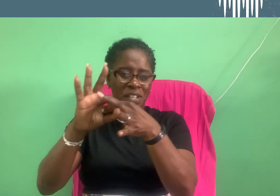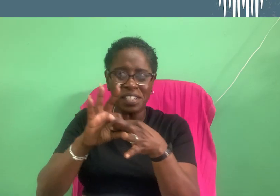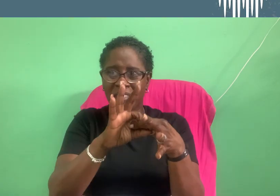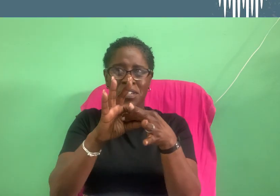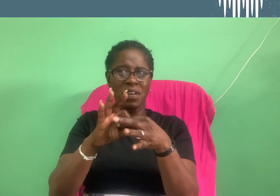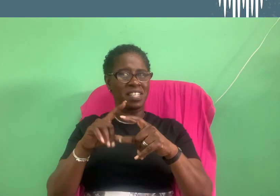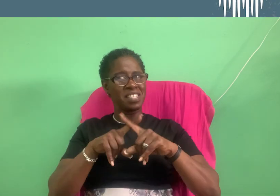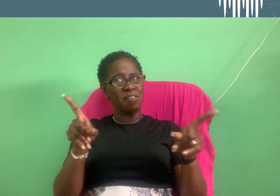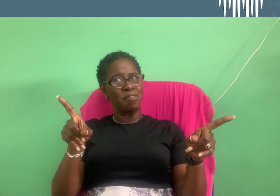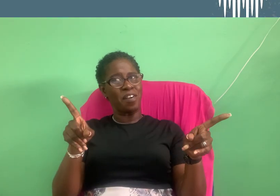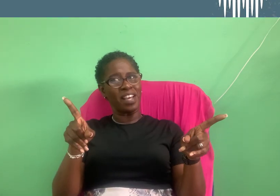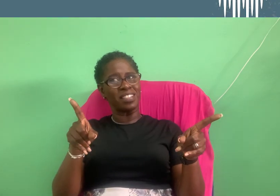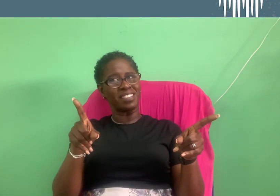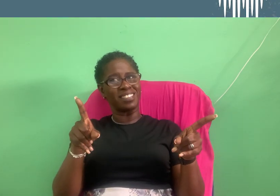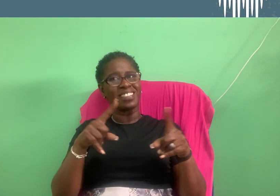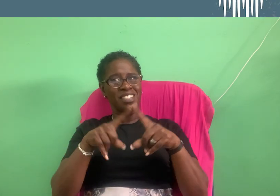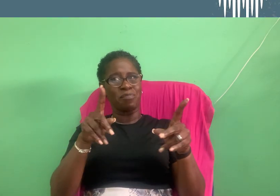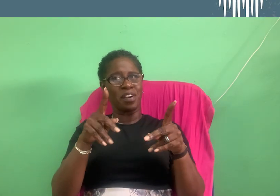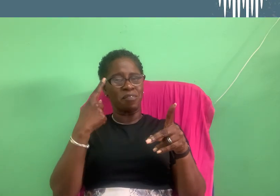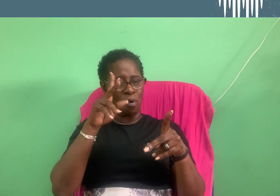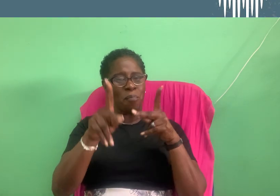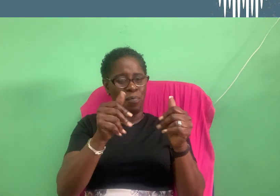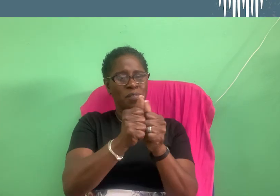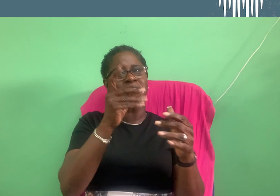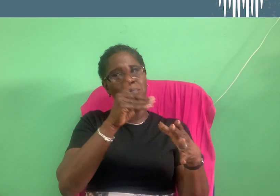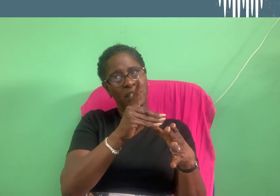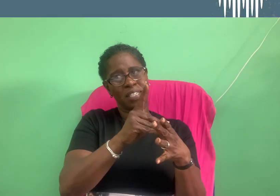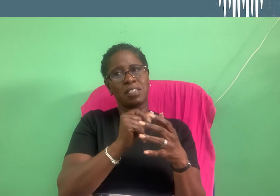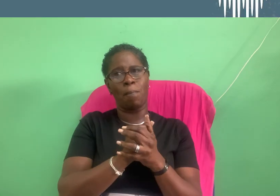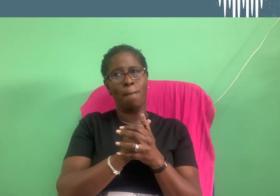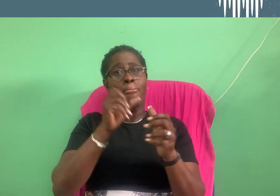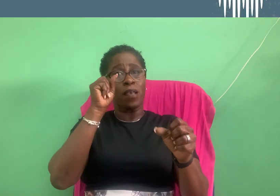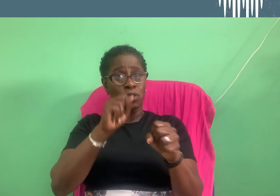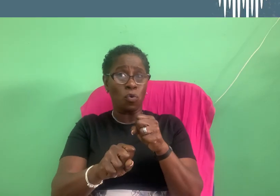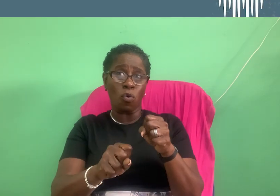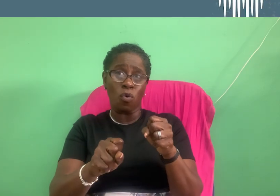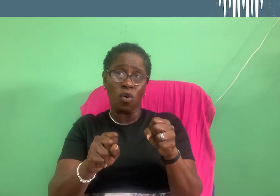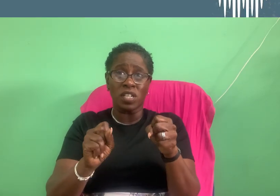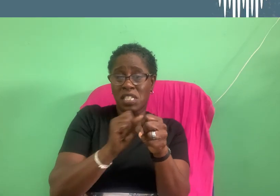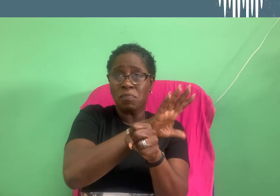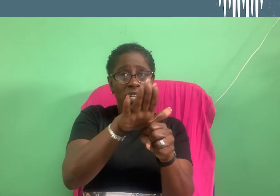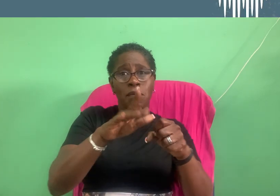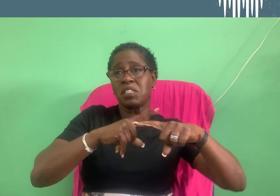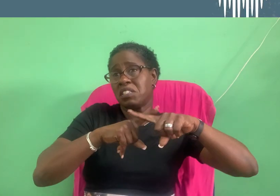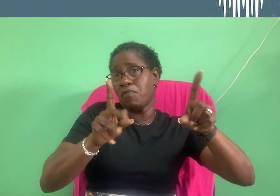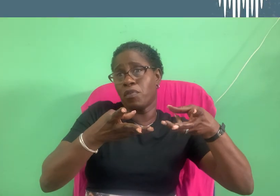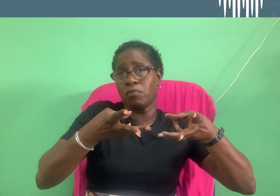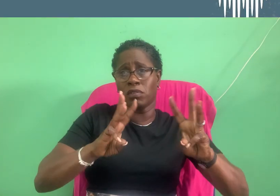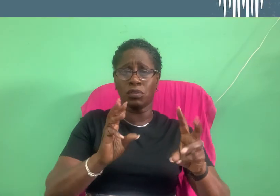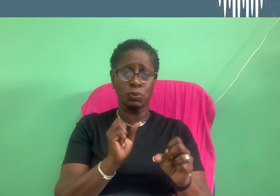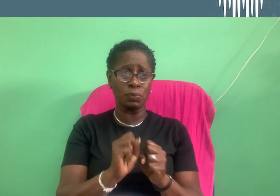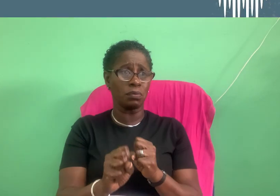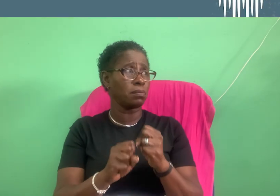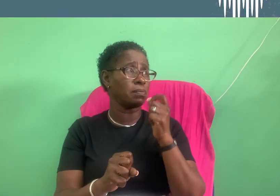relationships as individuals without disabilities. We know that they may be impacted in a wide variety of ways. And